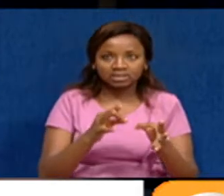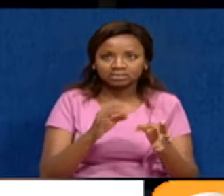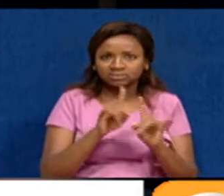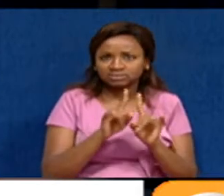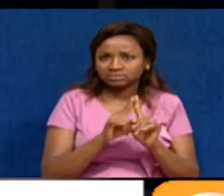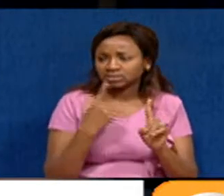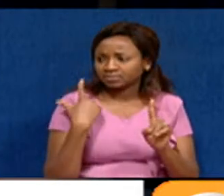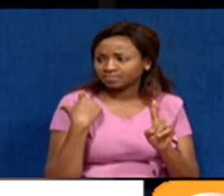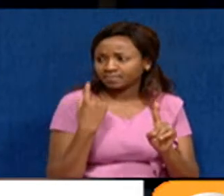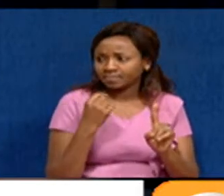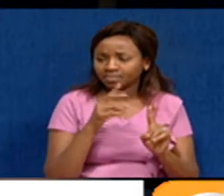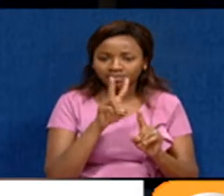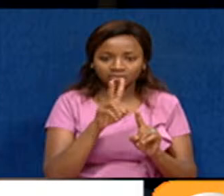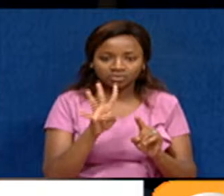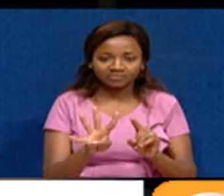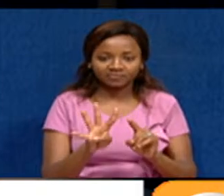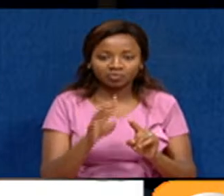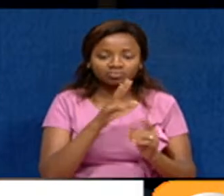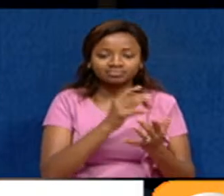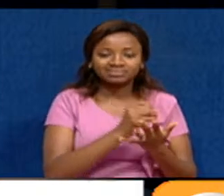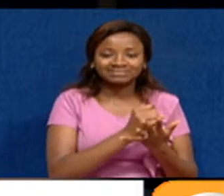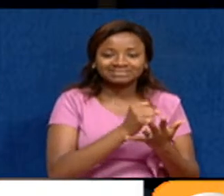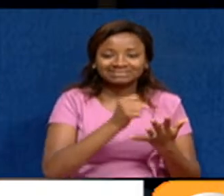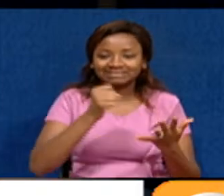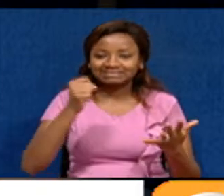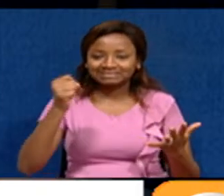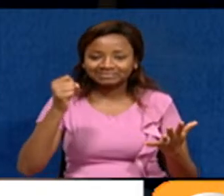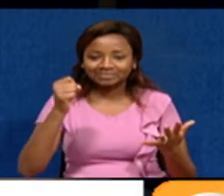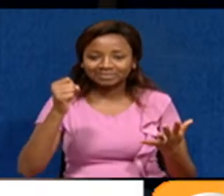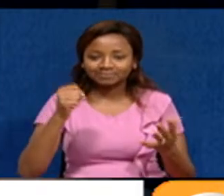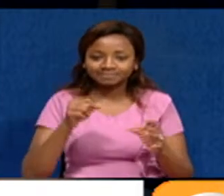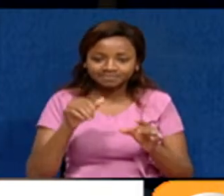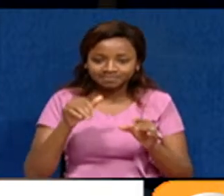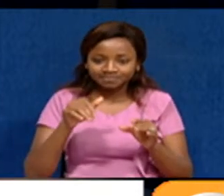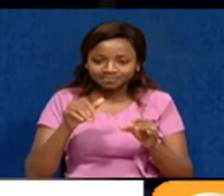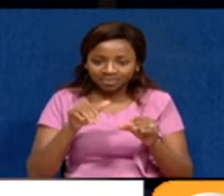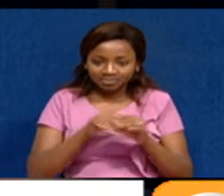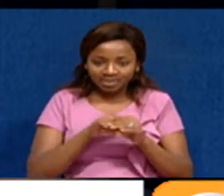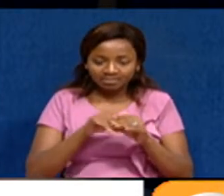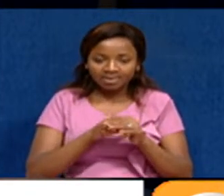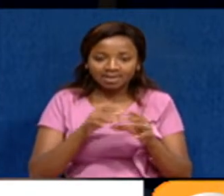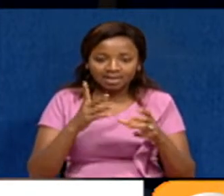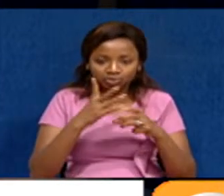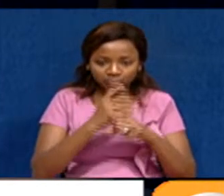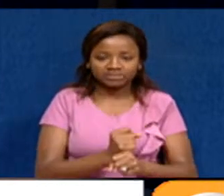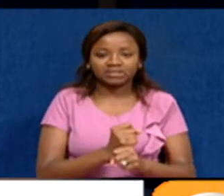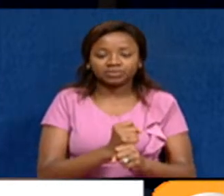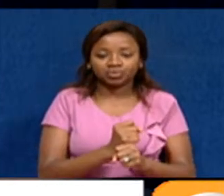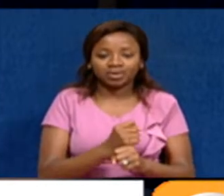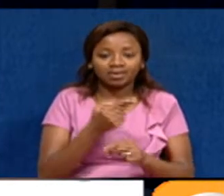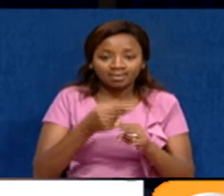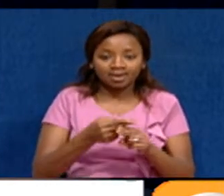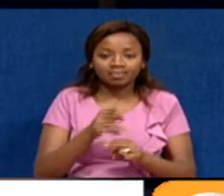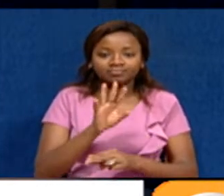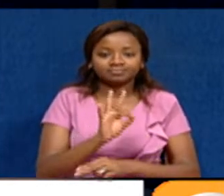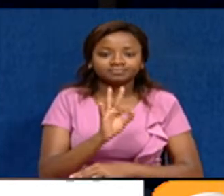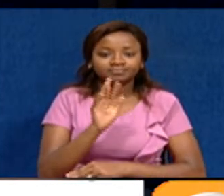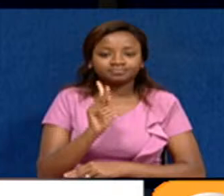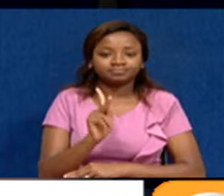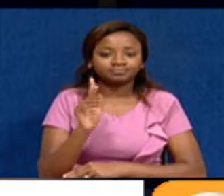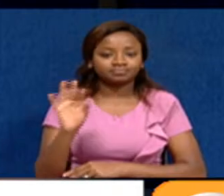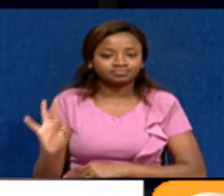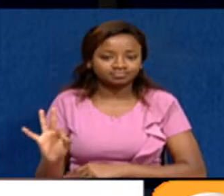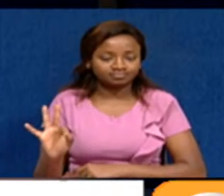24th, mm-hmm. it actually suspended its member association known as Football Kenya Federation. And in that